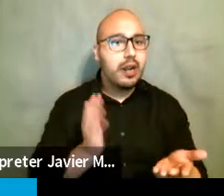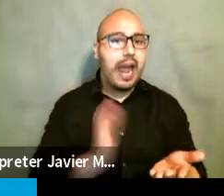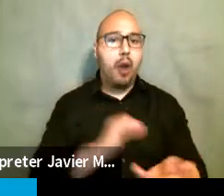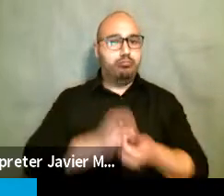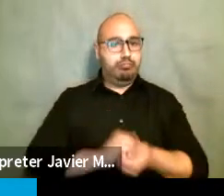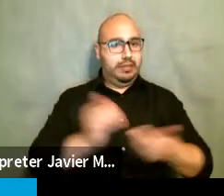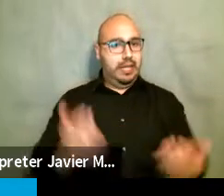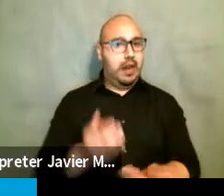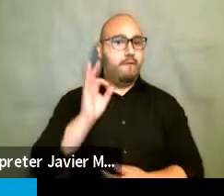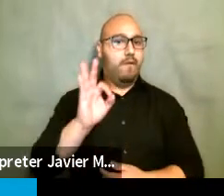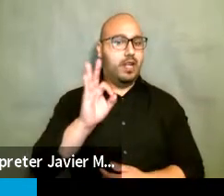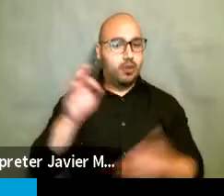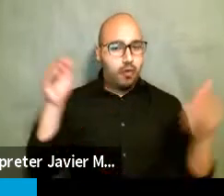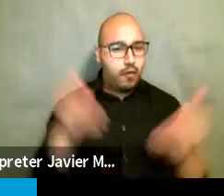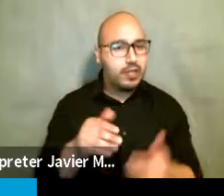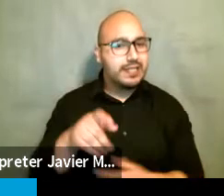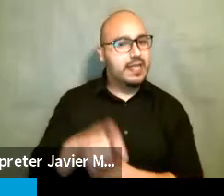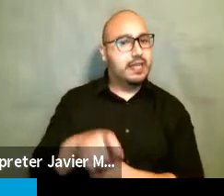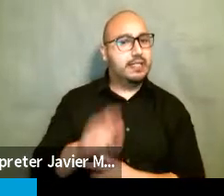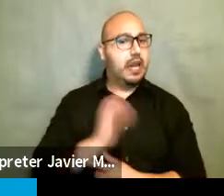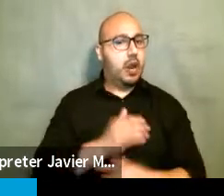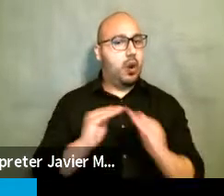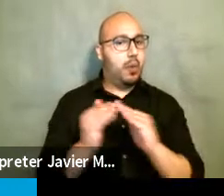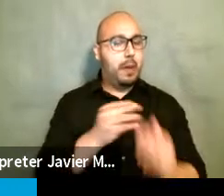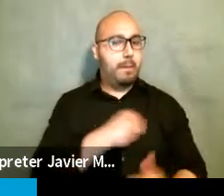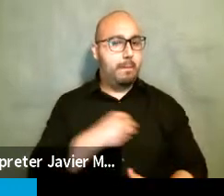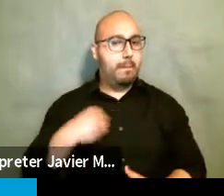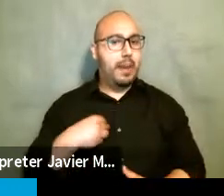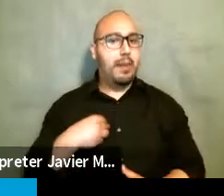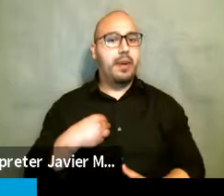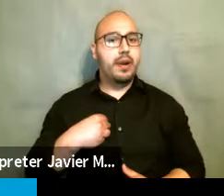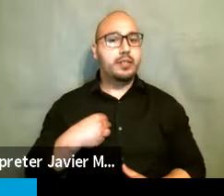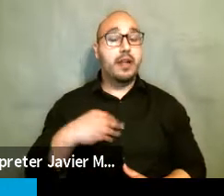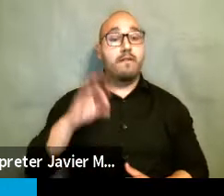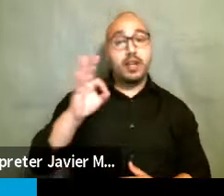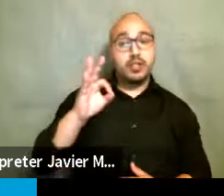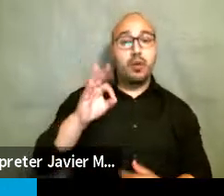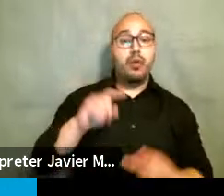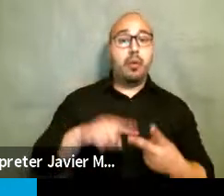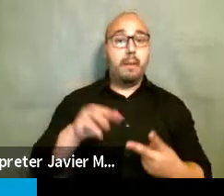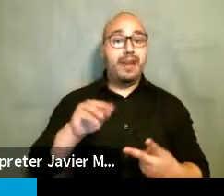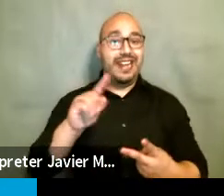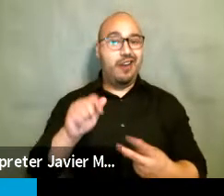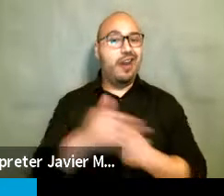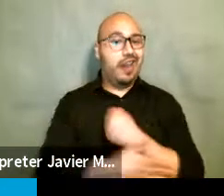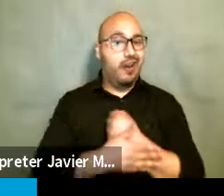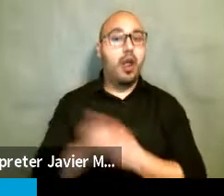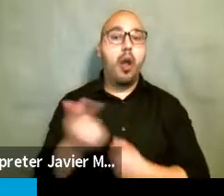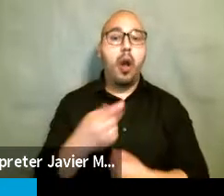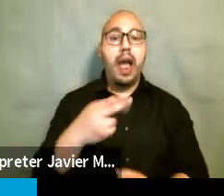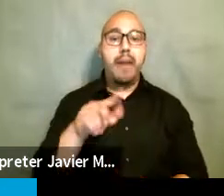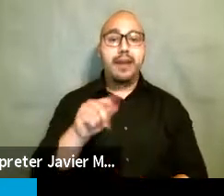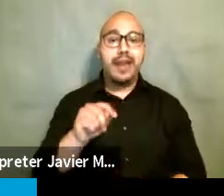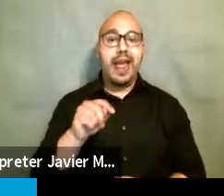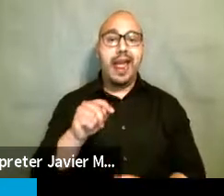Fresno area focuses on the needs of our community members in Fresno and Madera counties. All habitats across the world,